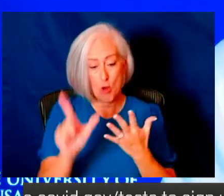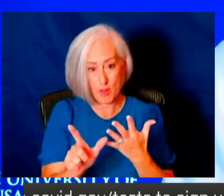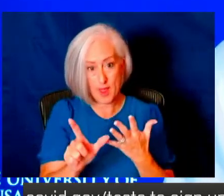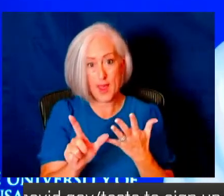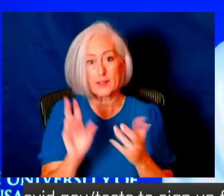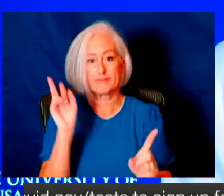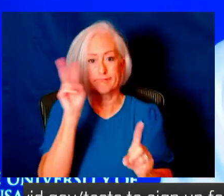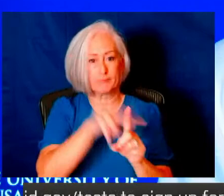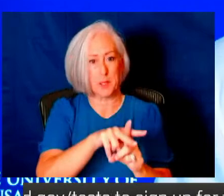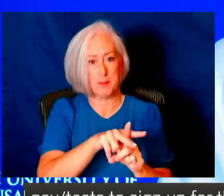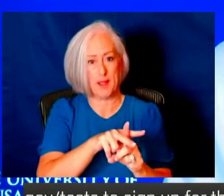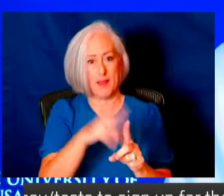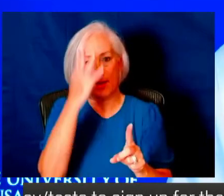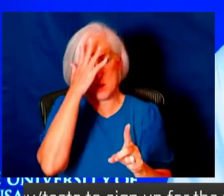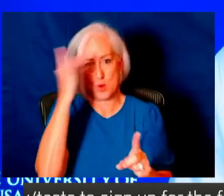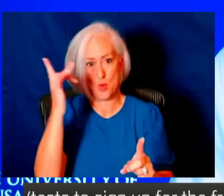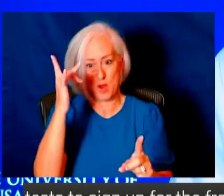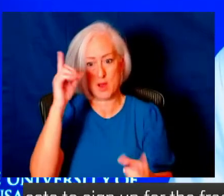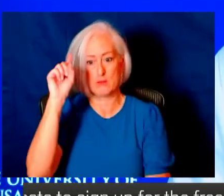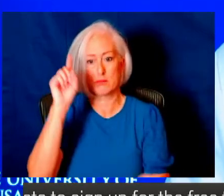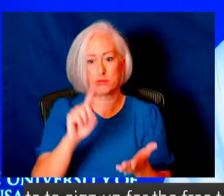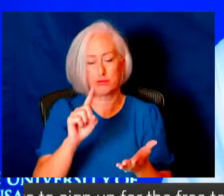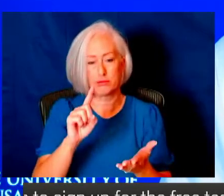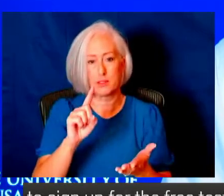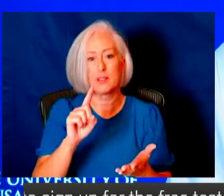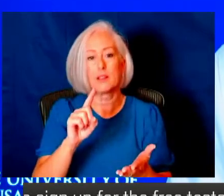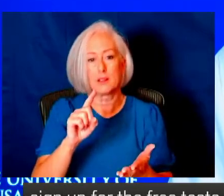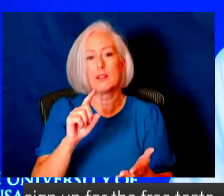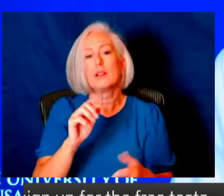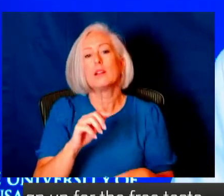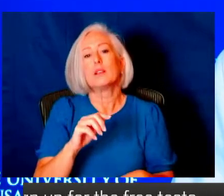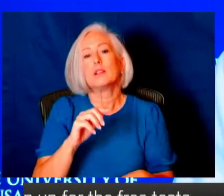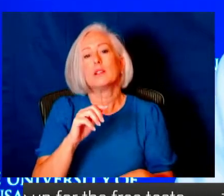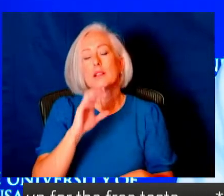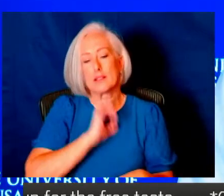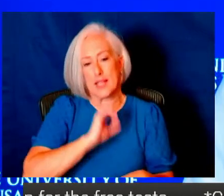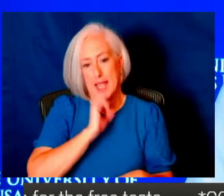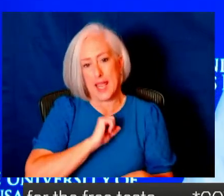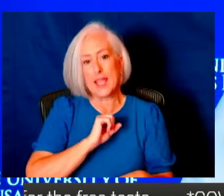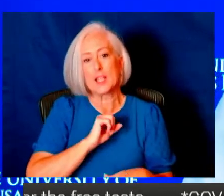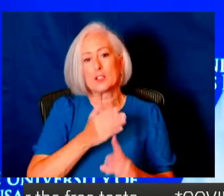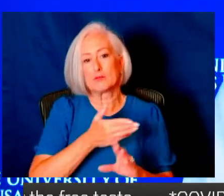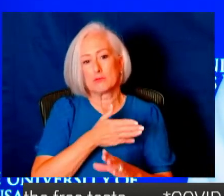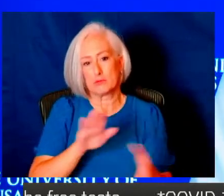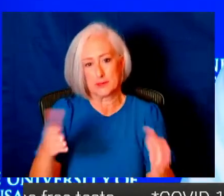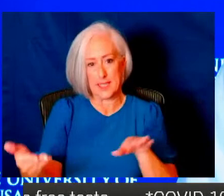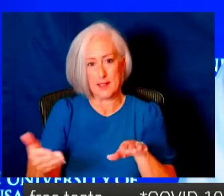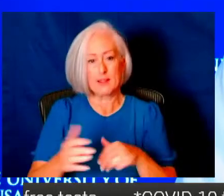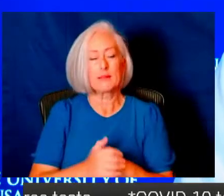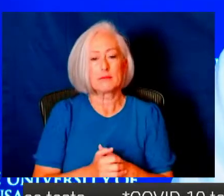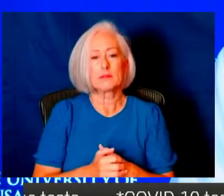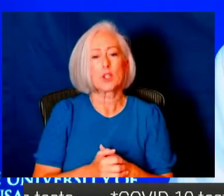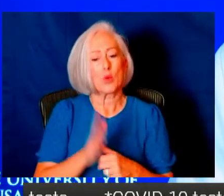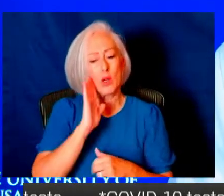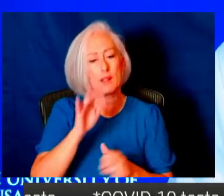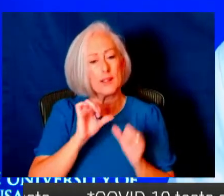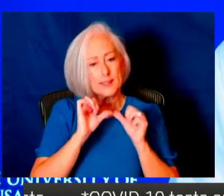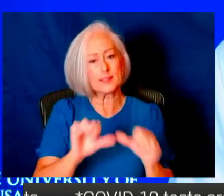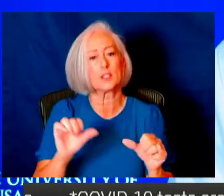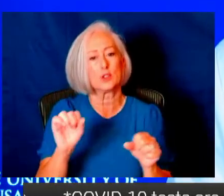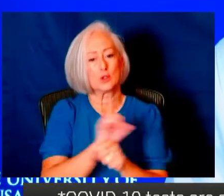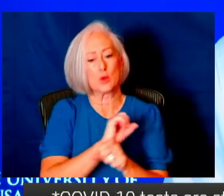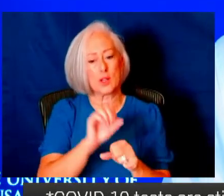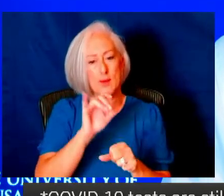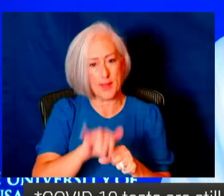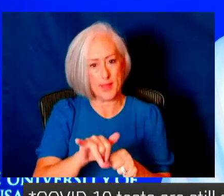That is a continued issue, will be a continued issue, and we'll certainly continue to work on it and have great speakers here talking